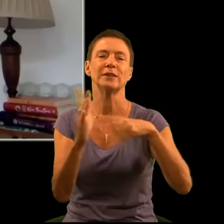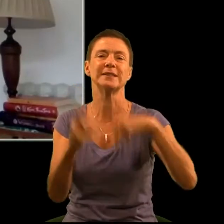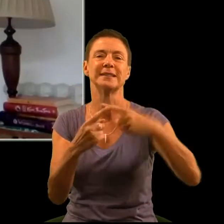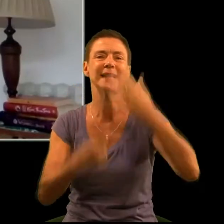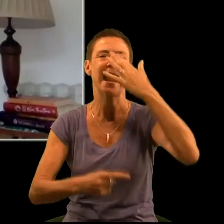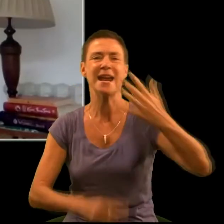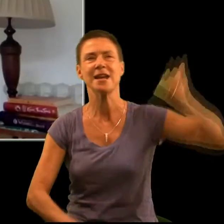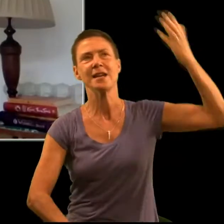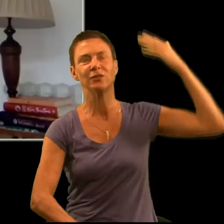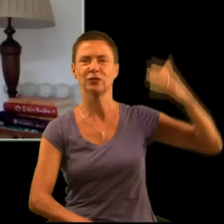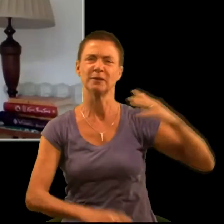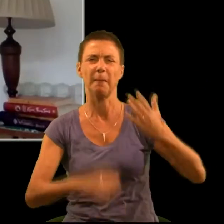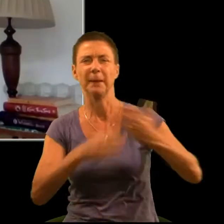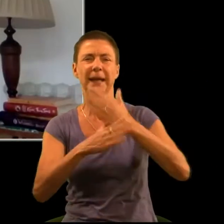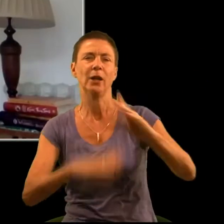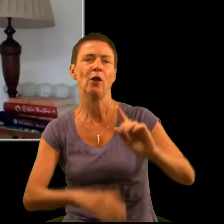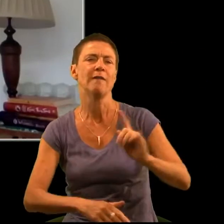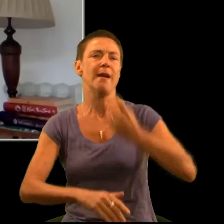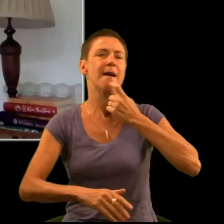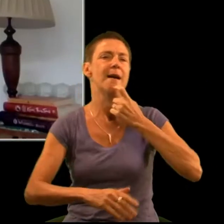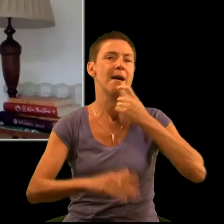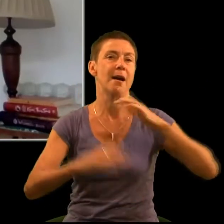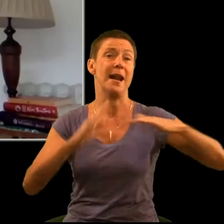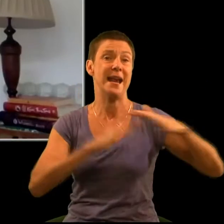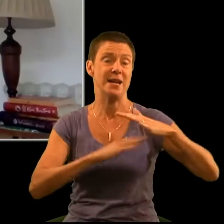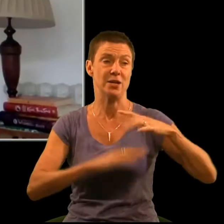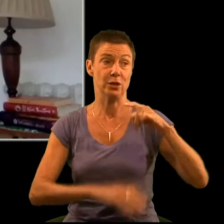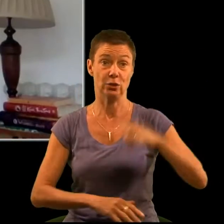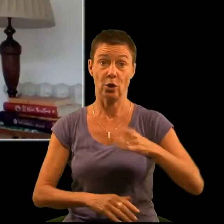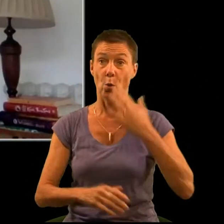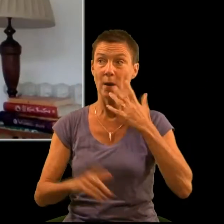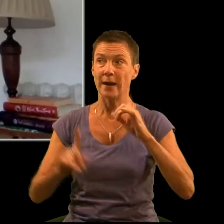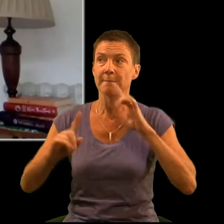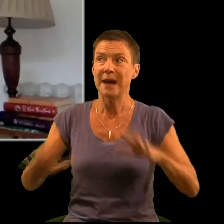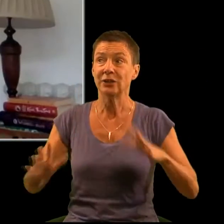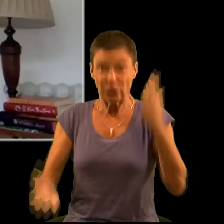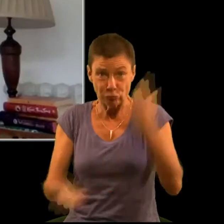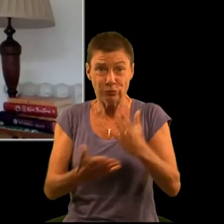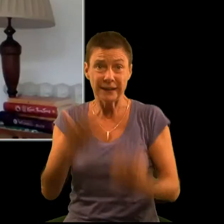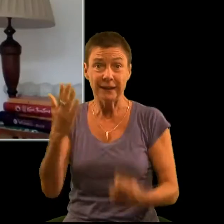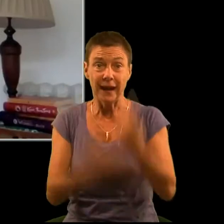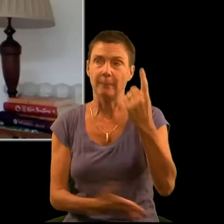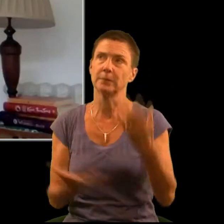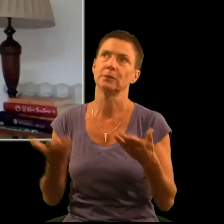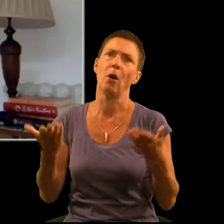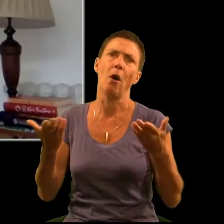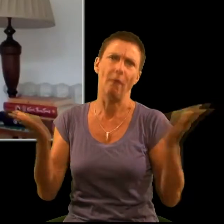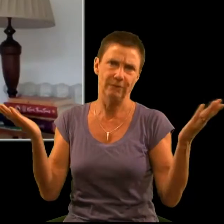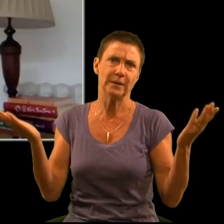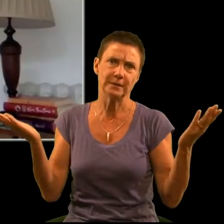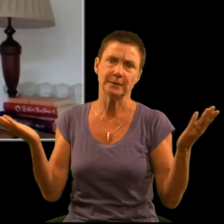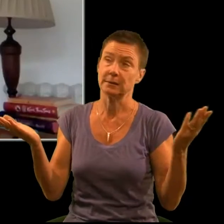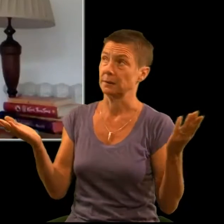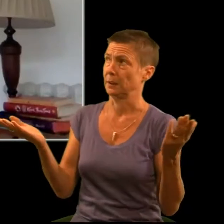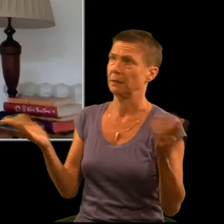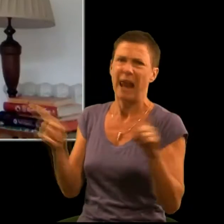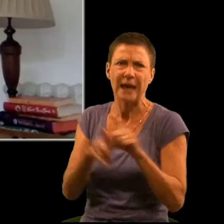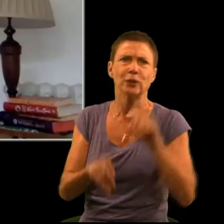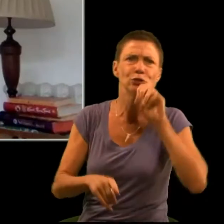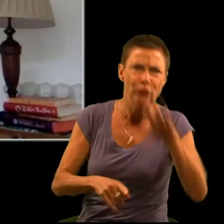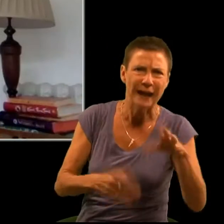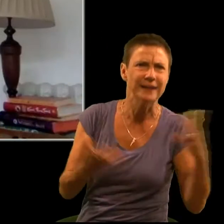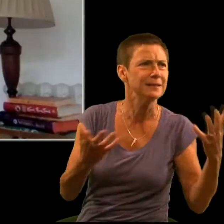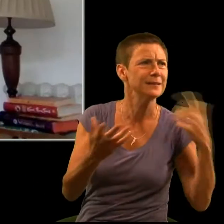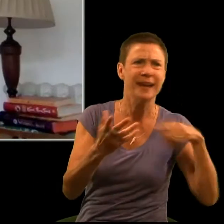the Bronze Ages, beginning of the Iron Ages, a time in which magic really existed, obviously. Yeah, like dragons did in